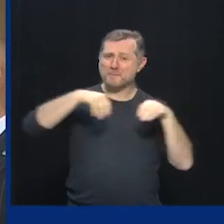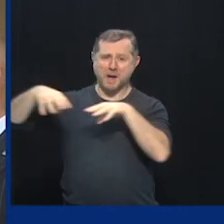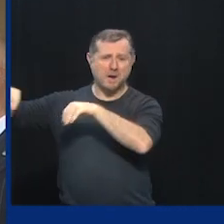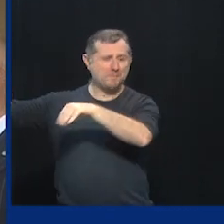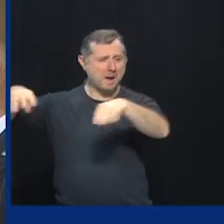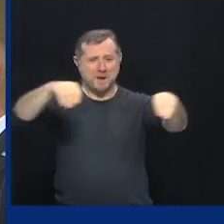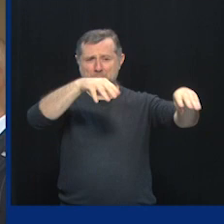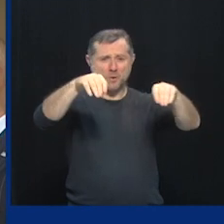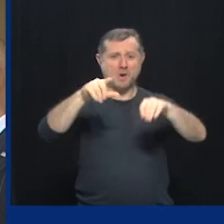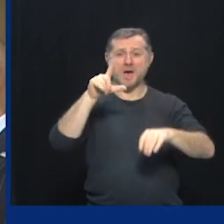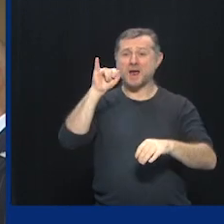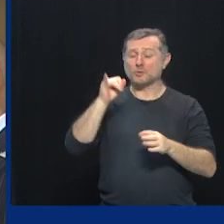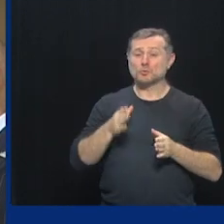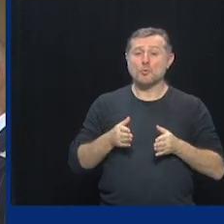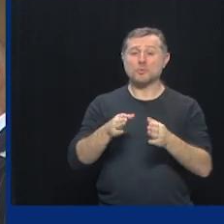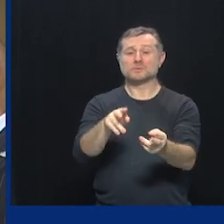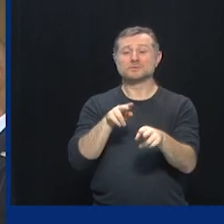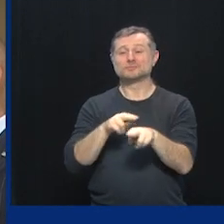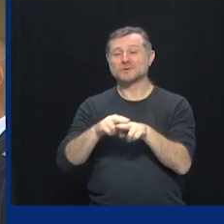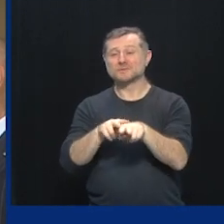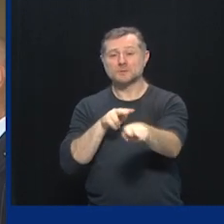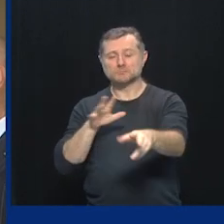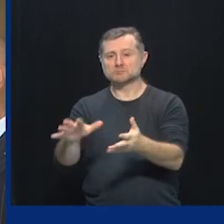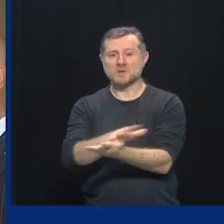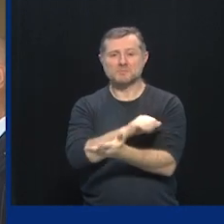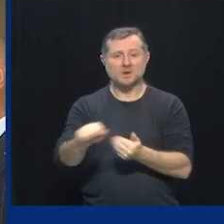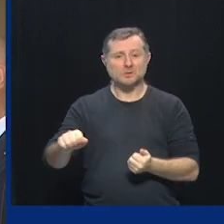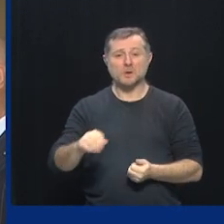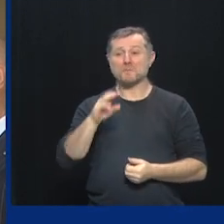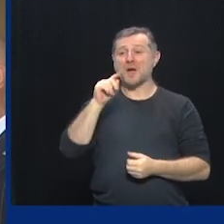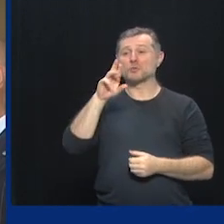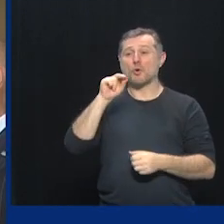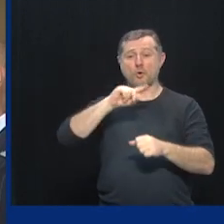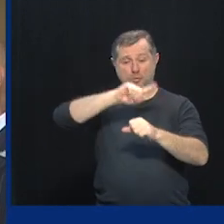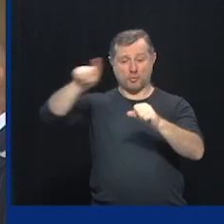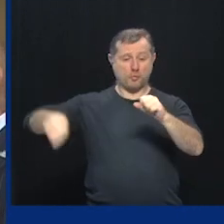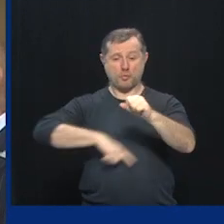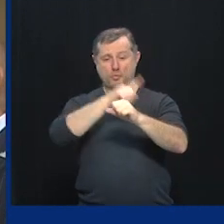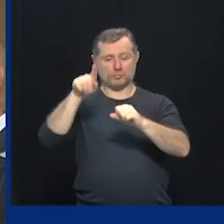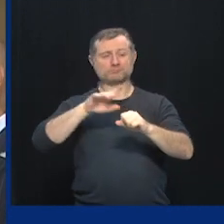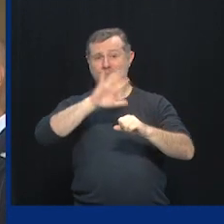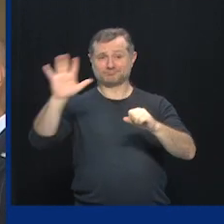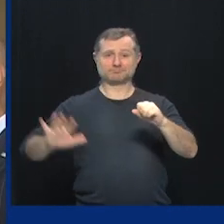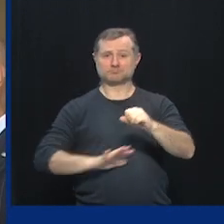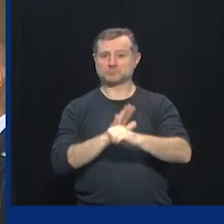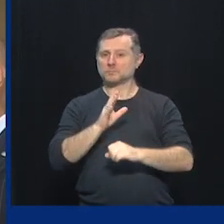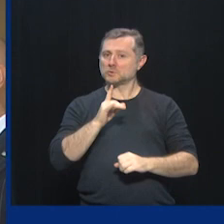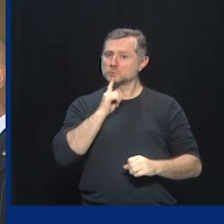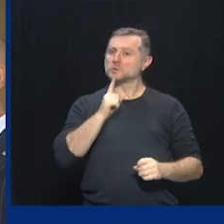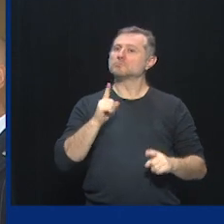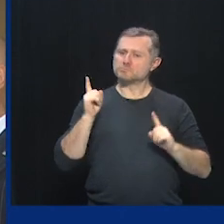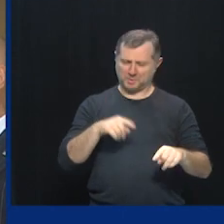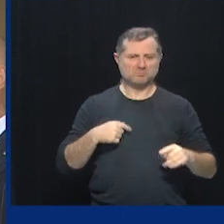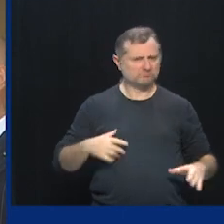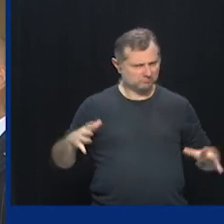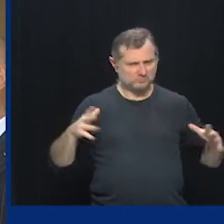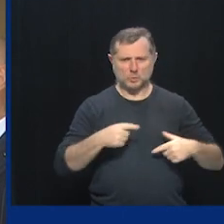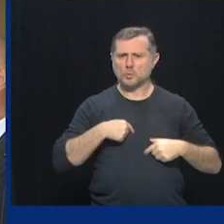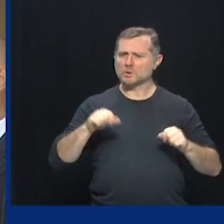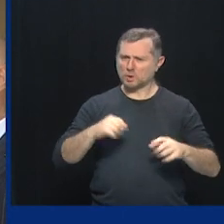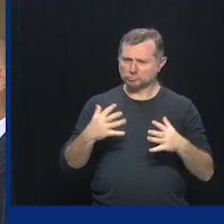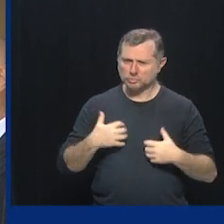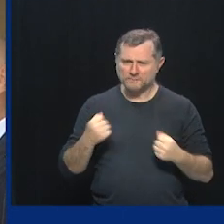the New York metropolitan area. But despite the wrath of Tropical Storm Ida, I'm proud to report that we were able to restart restoring